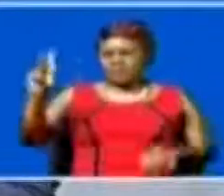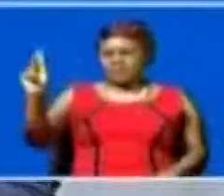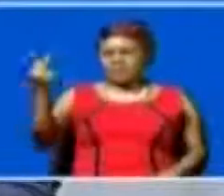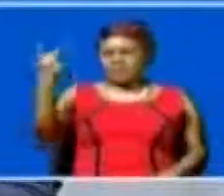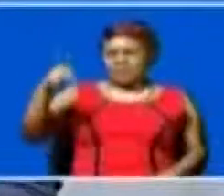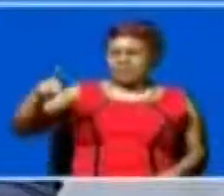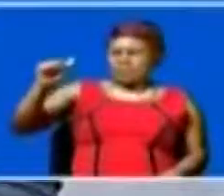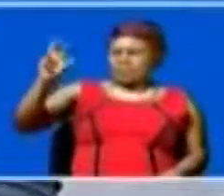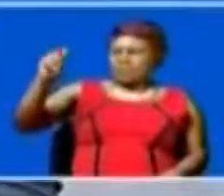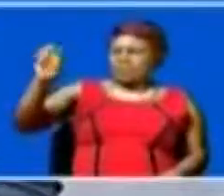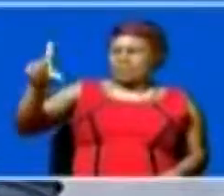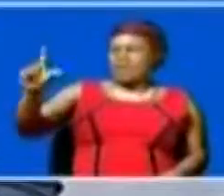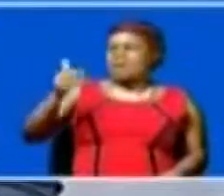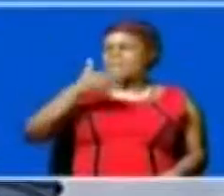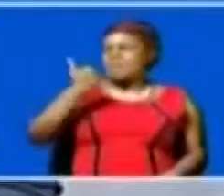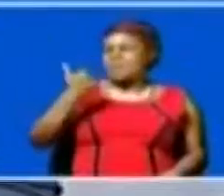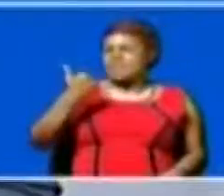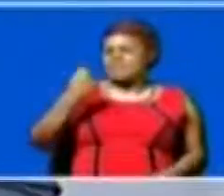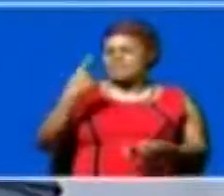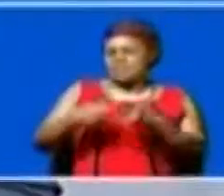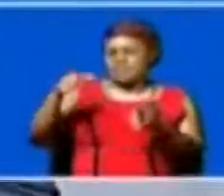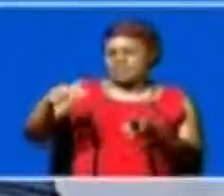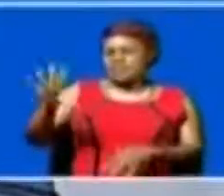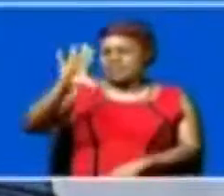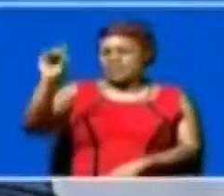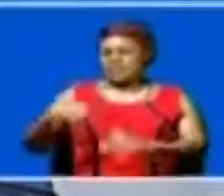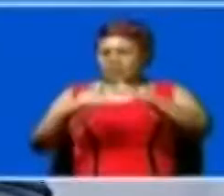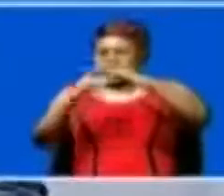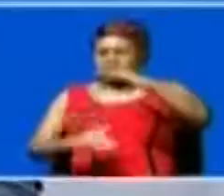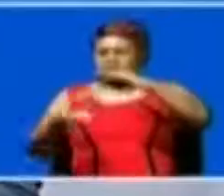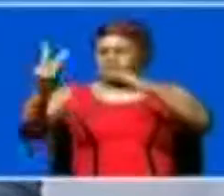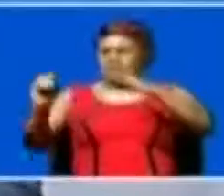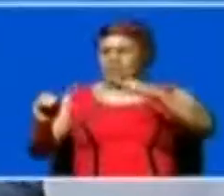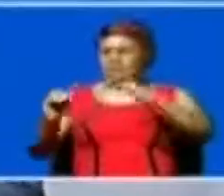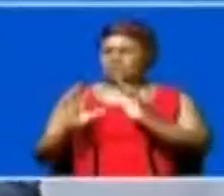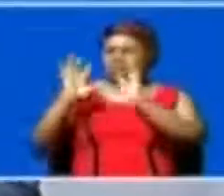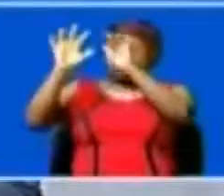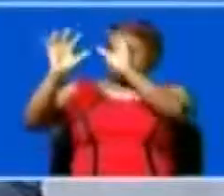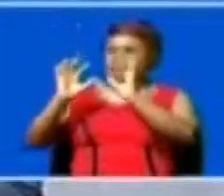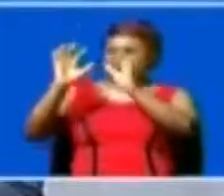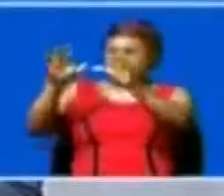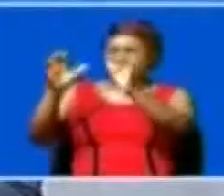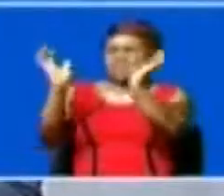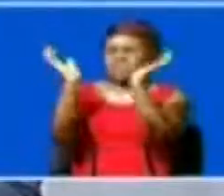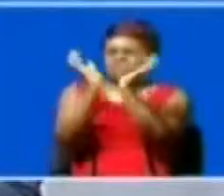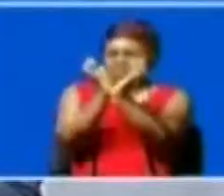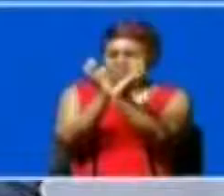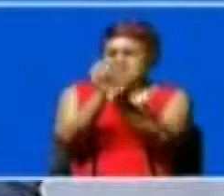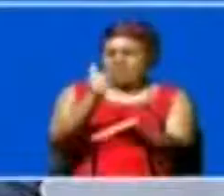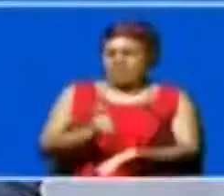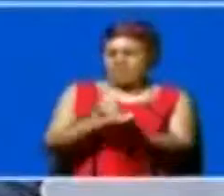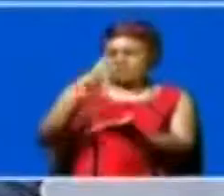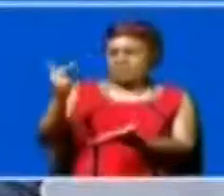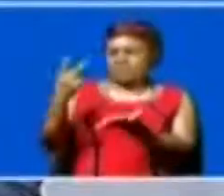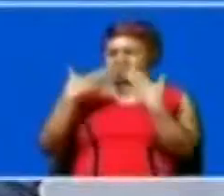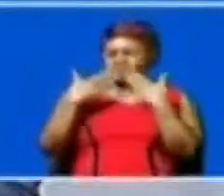Kenya's Pamela Adhiambo was one of the best players at this year's Africa U-20 Women's Volleyball Championships in Kasarani, where she helped Kenya